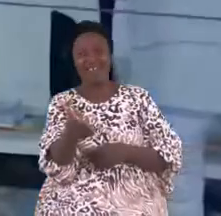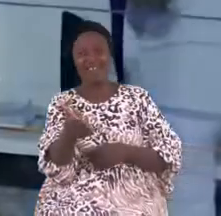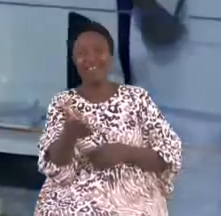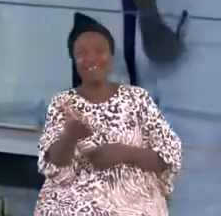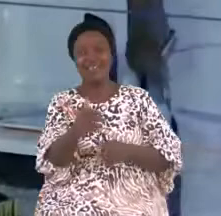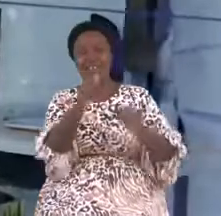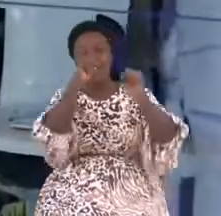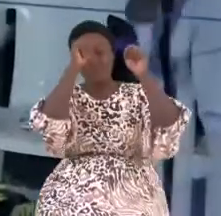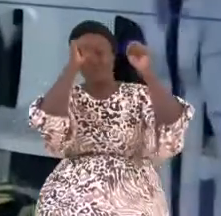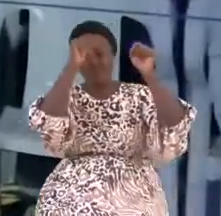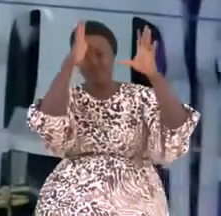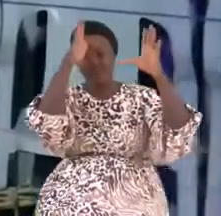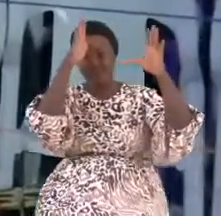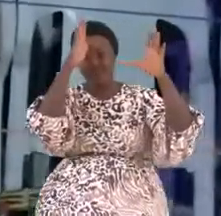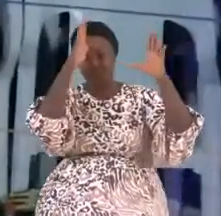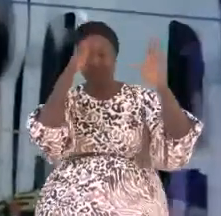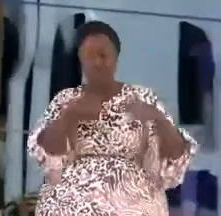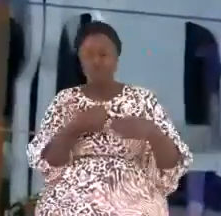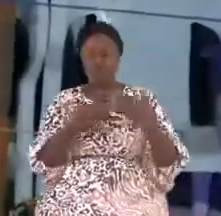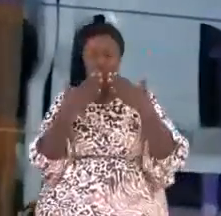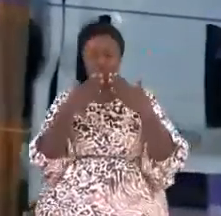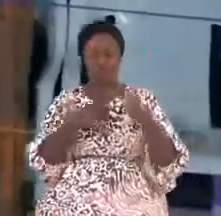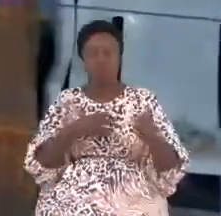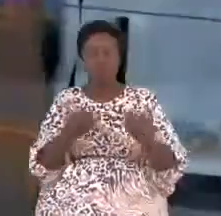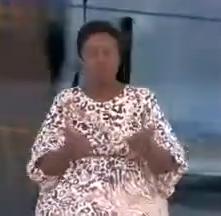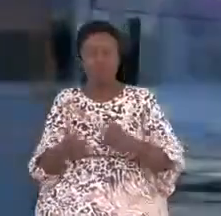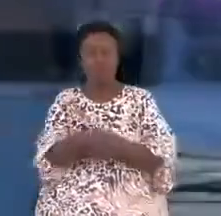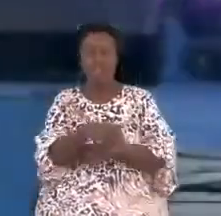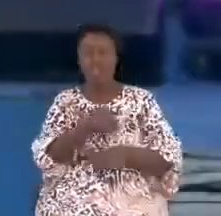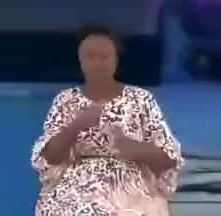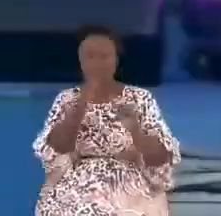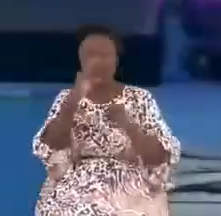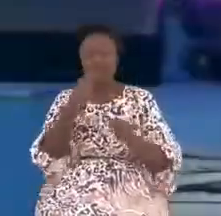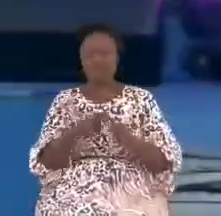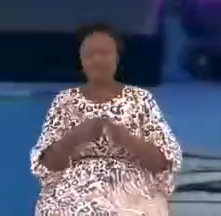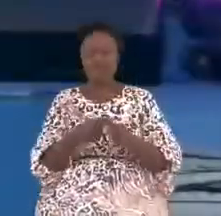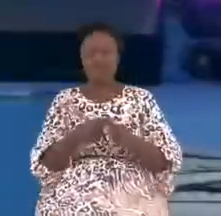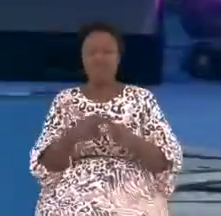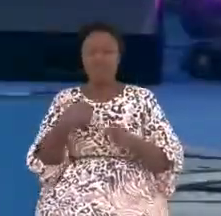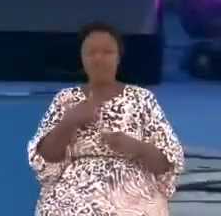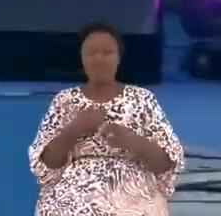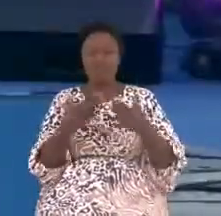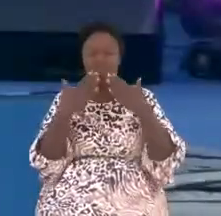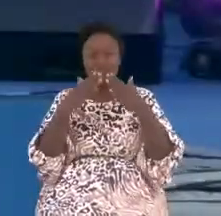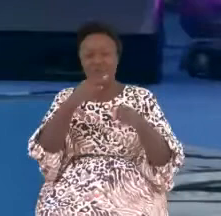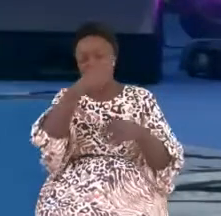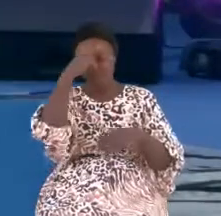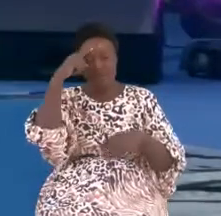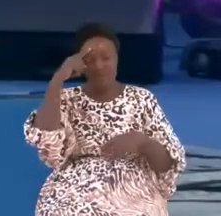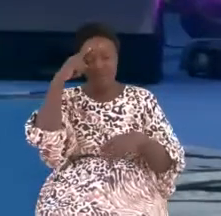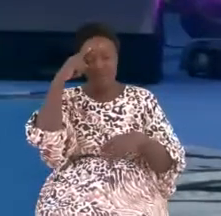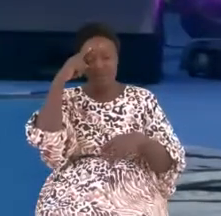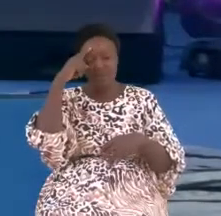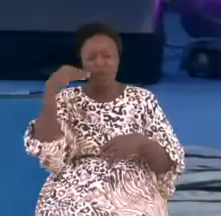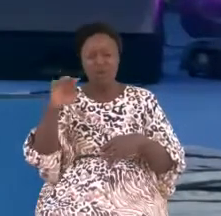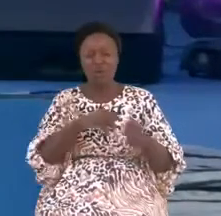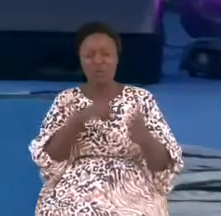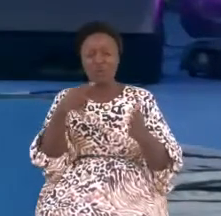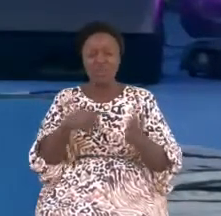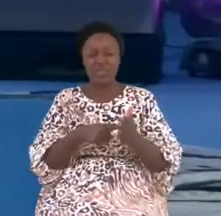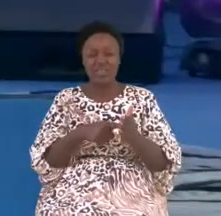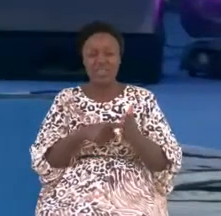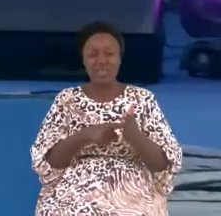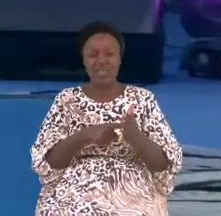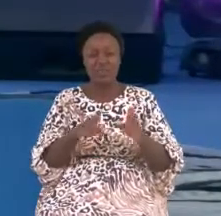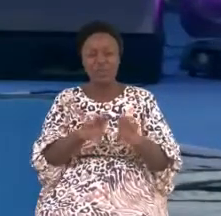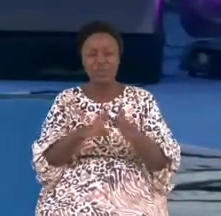father well thank you today and bless your name we thank you because of this opening